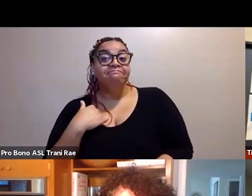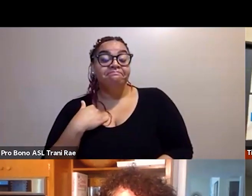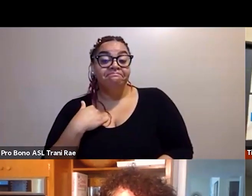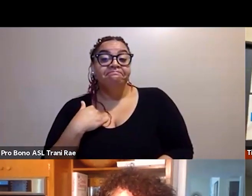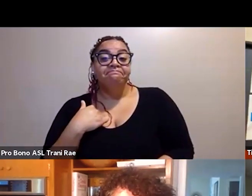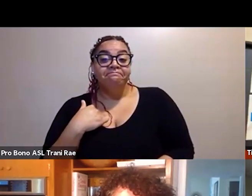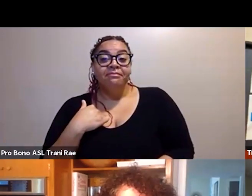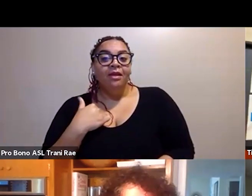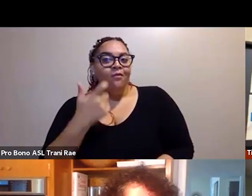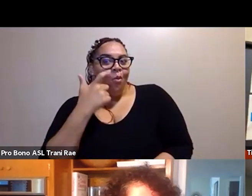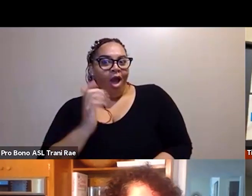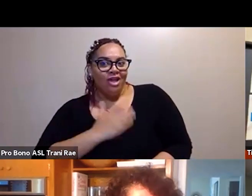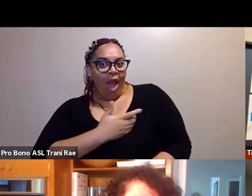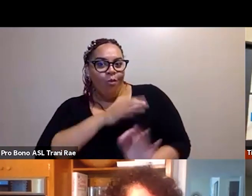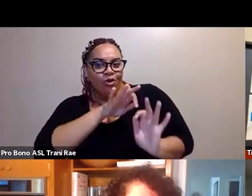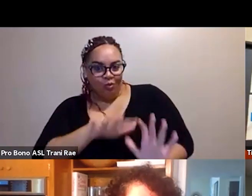watching our interpreters